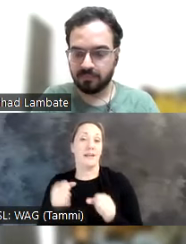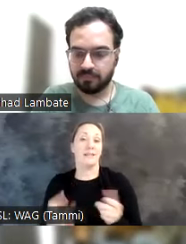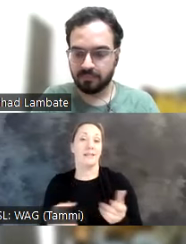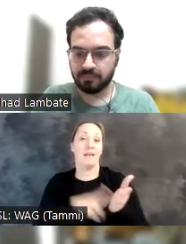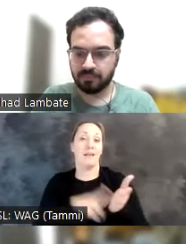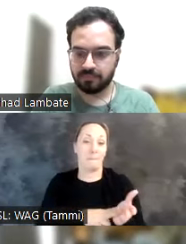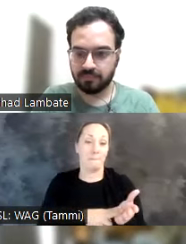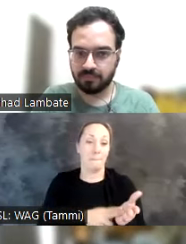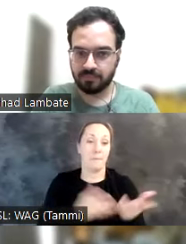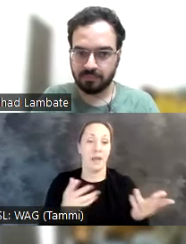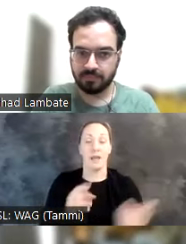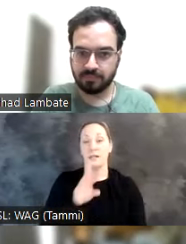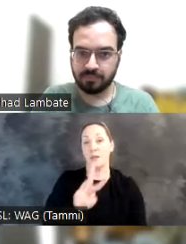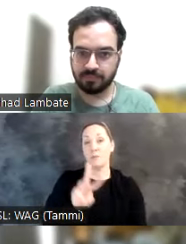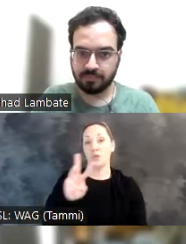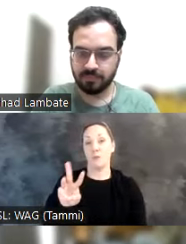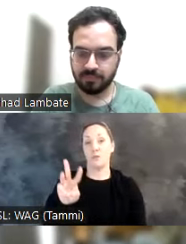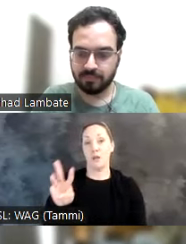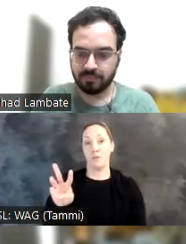at